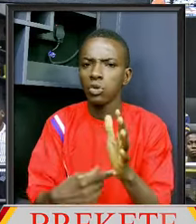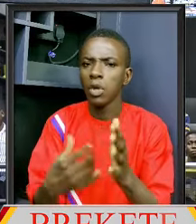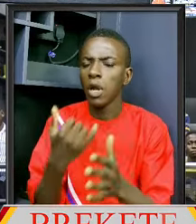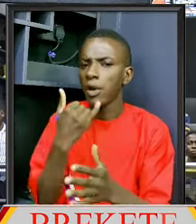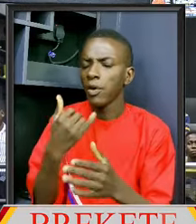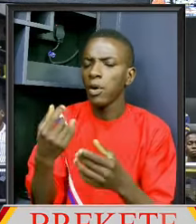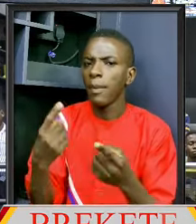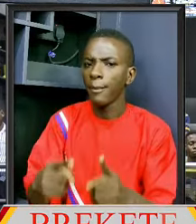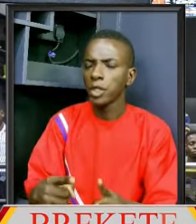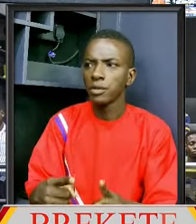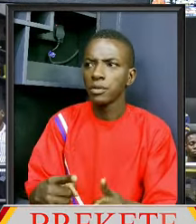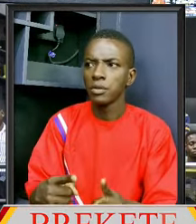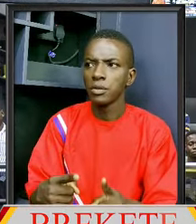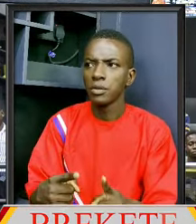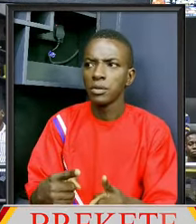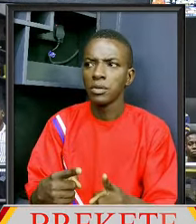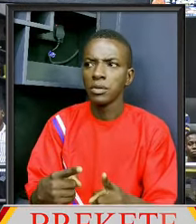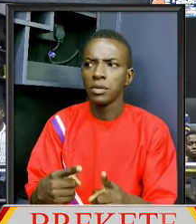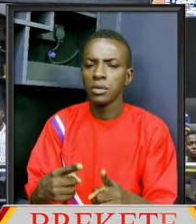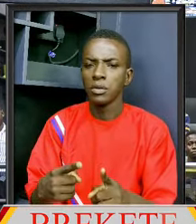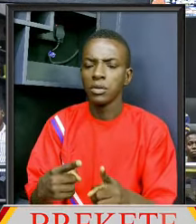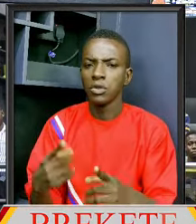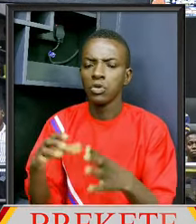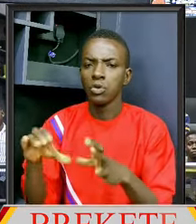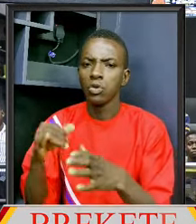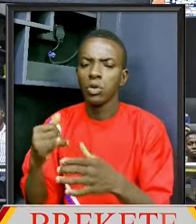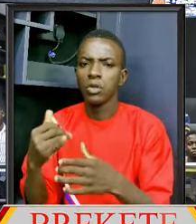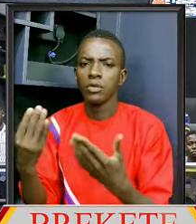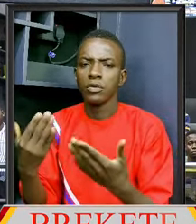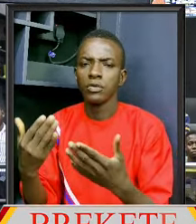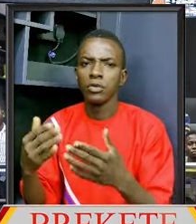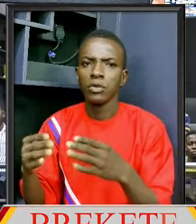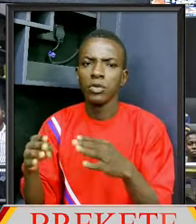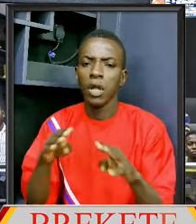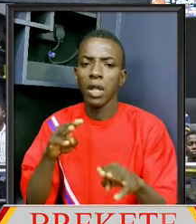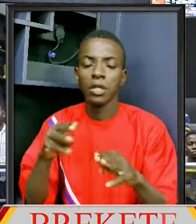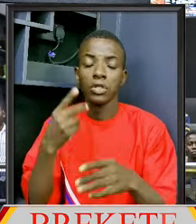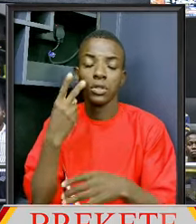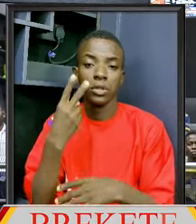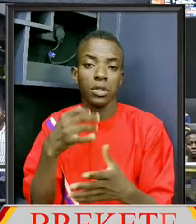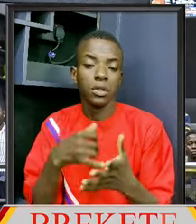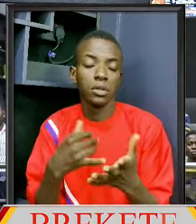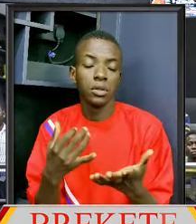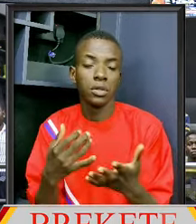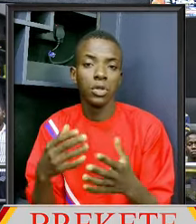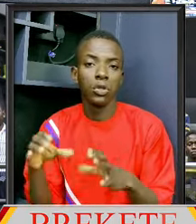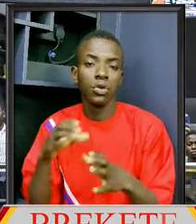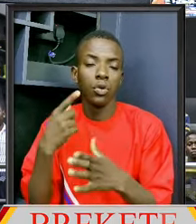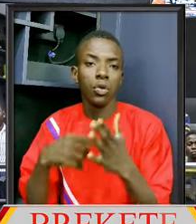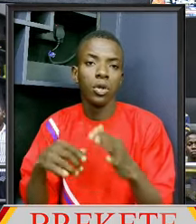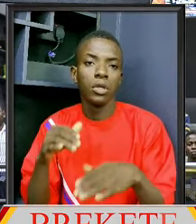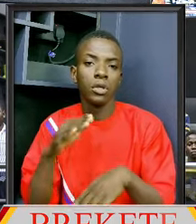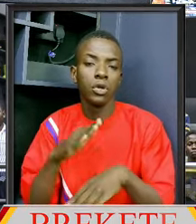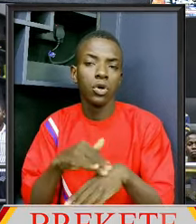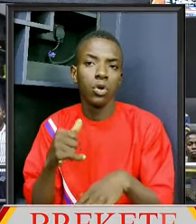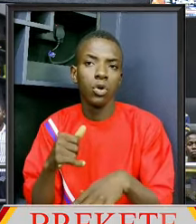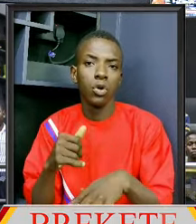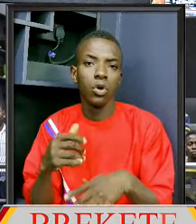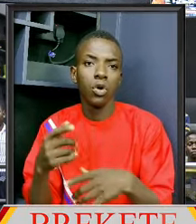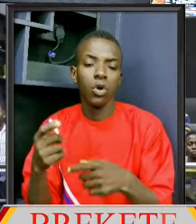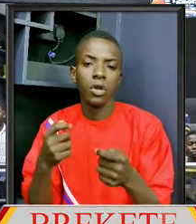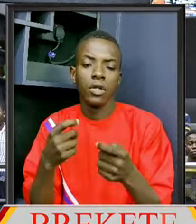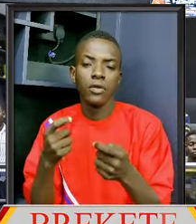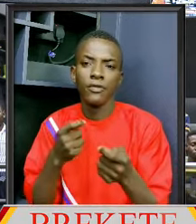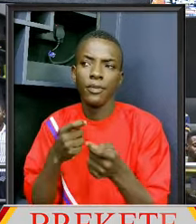can happen. And you go do it with the do fishbone analysis, you go see them. You go do it with the call corrective